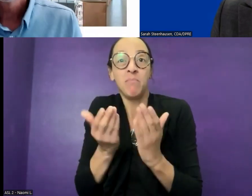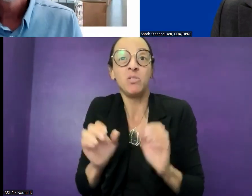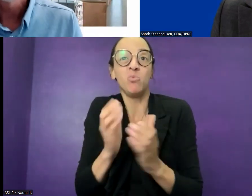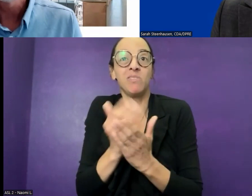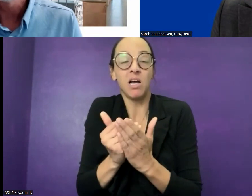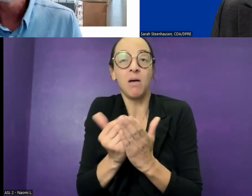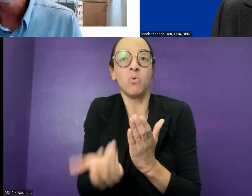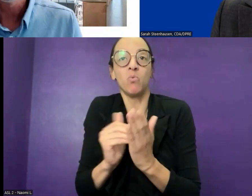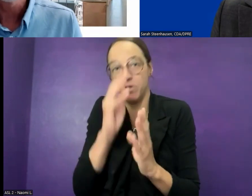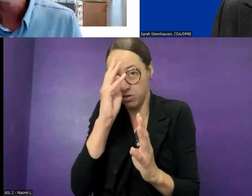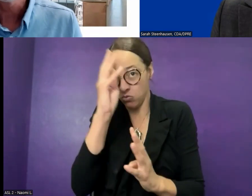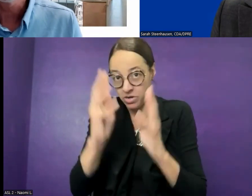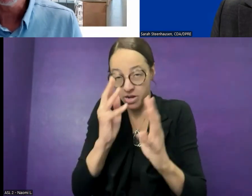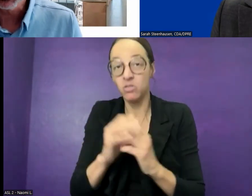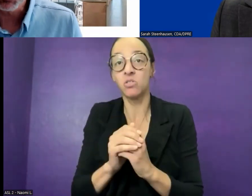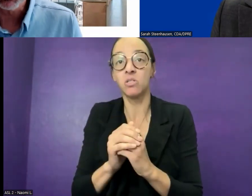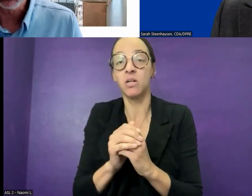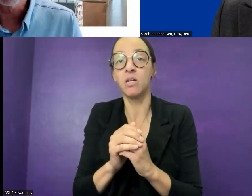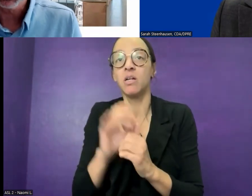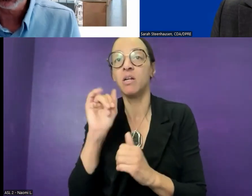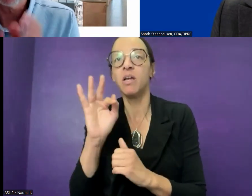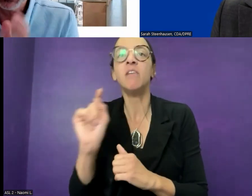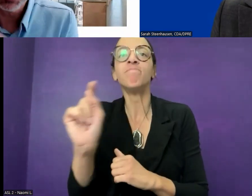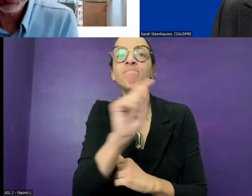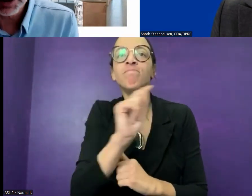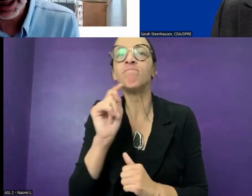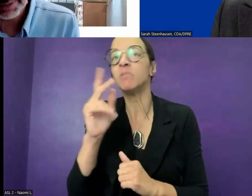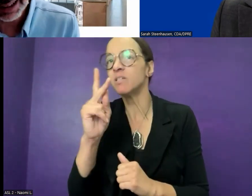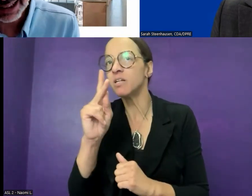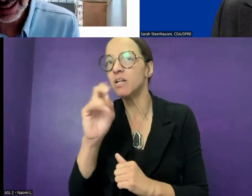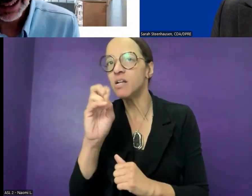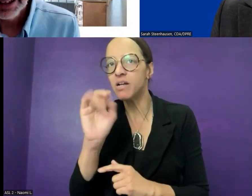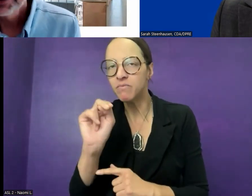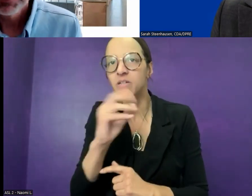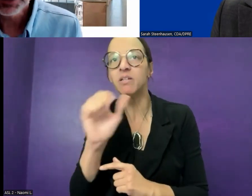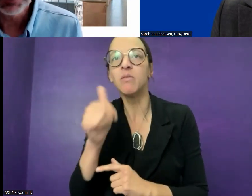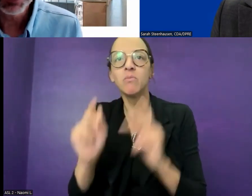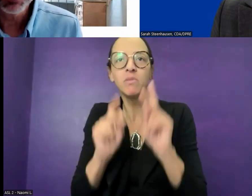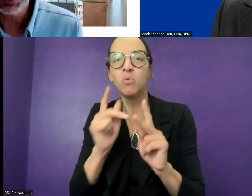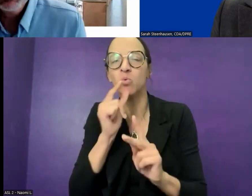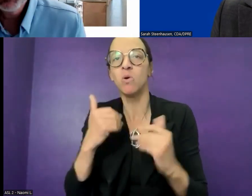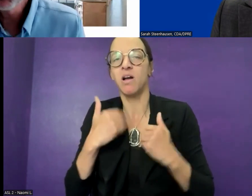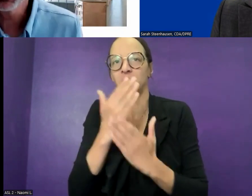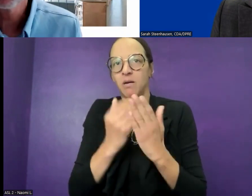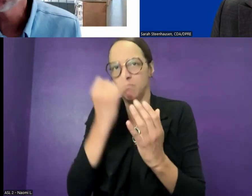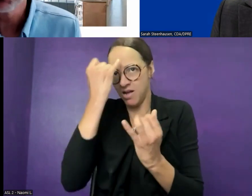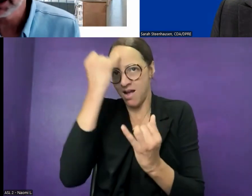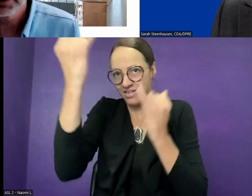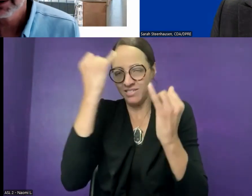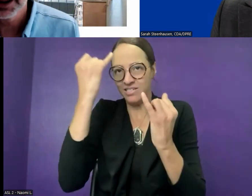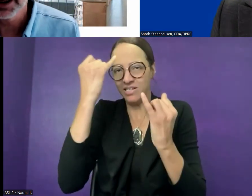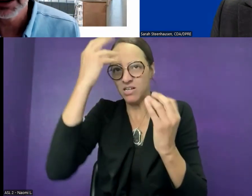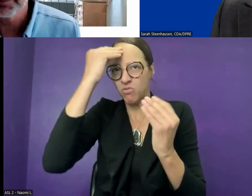ideas or that people are thinking about in particular in regards to this population, I mean, we want to hear about